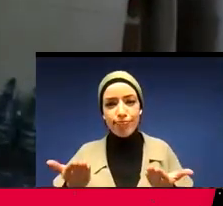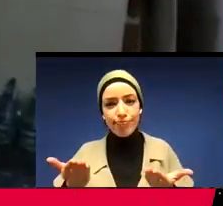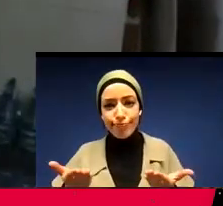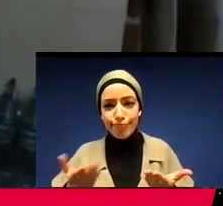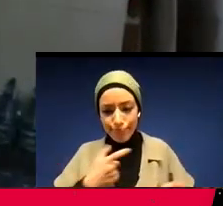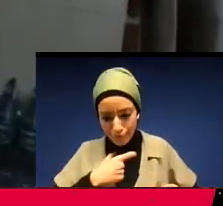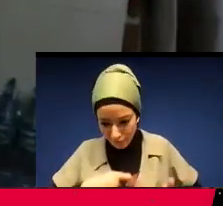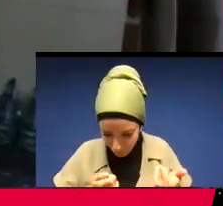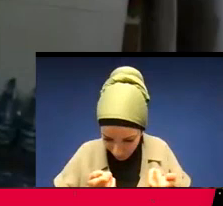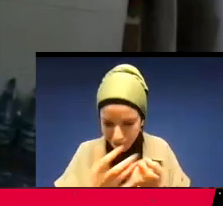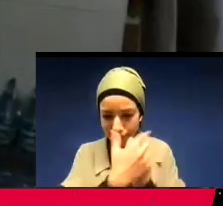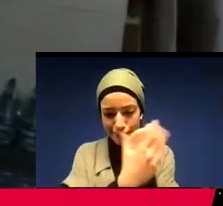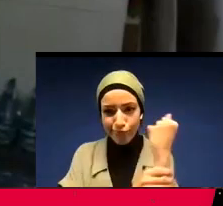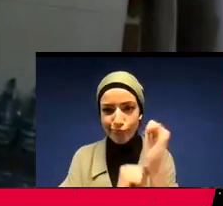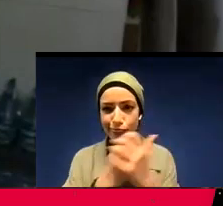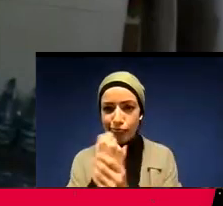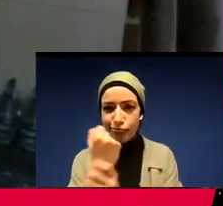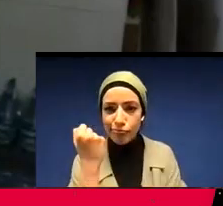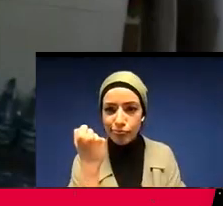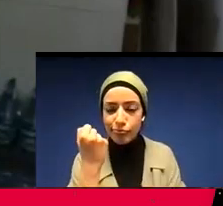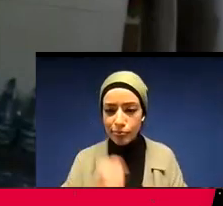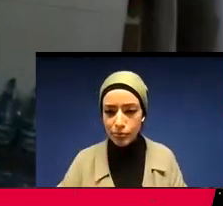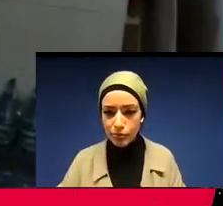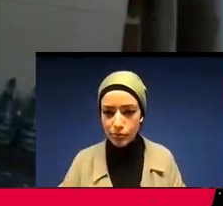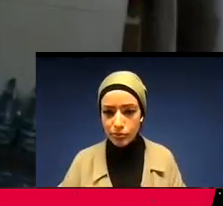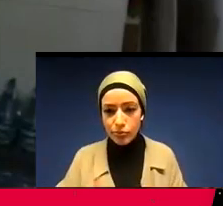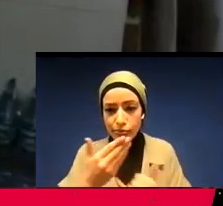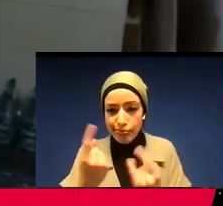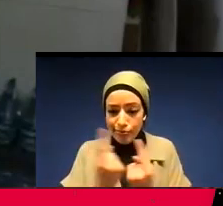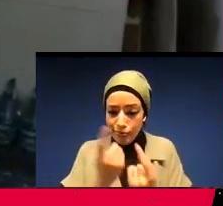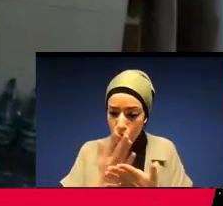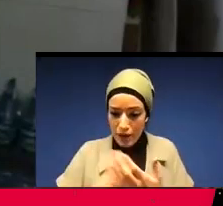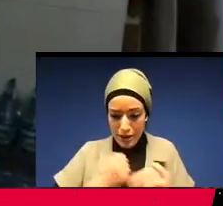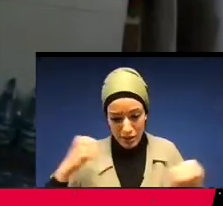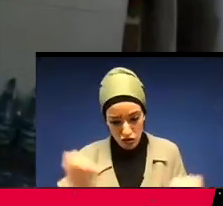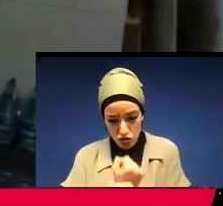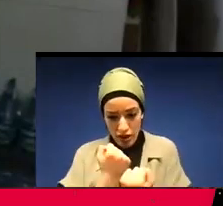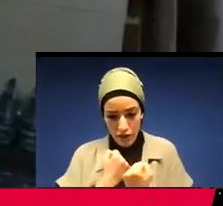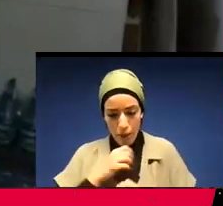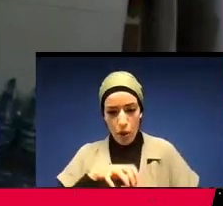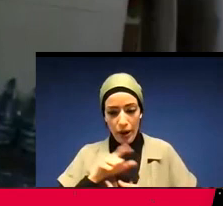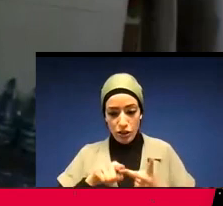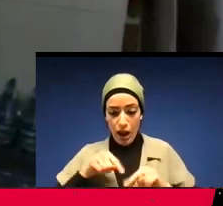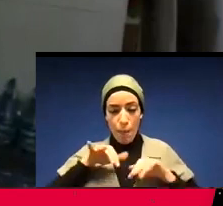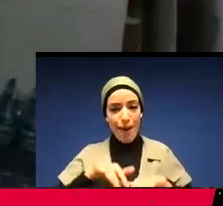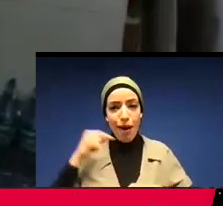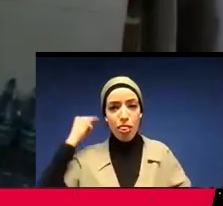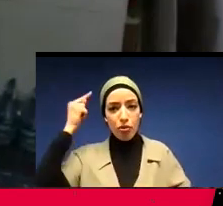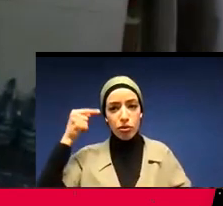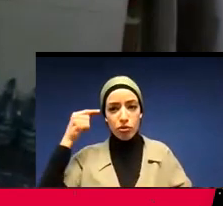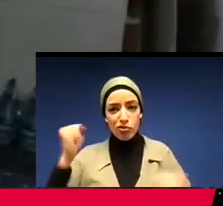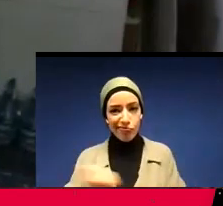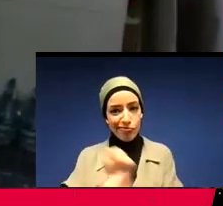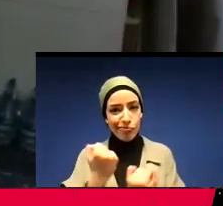let's play that role. And it's also like the last thing is about the strength of our location. So if I'm based